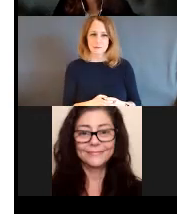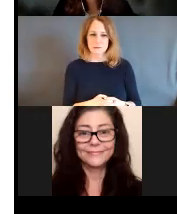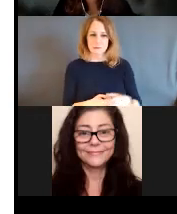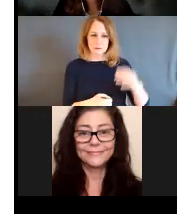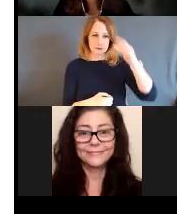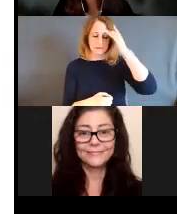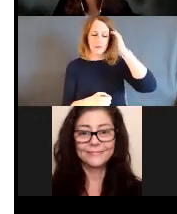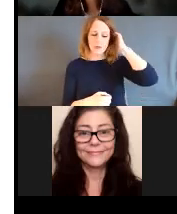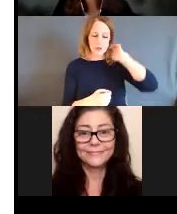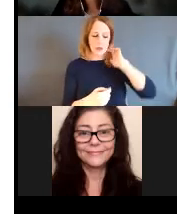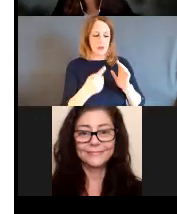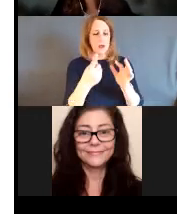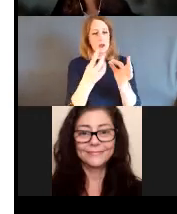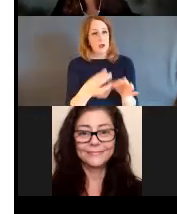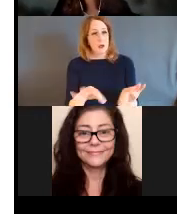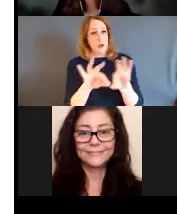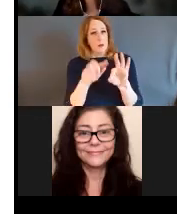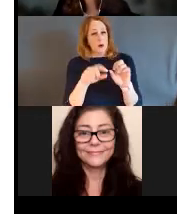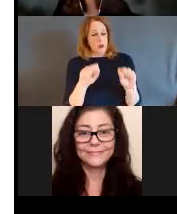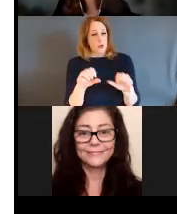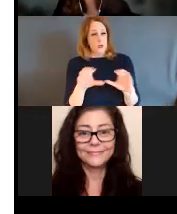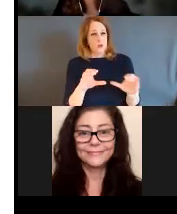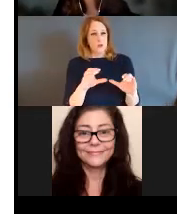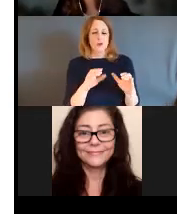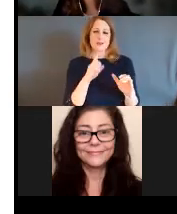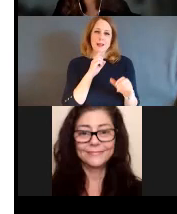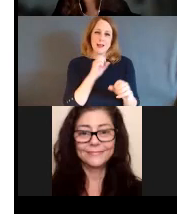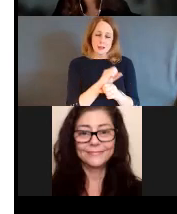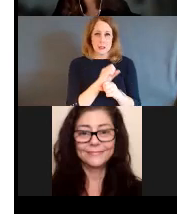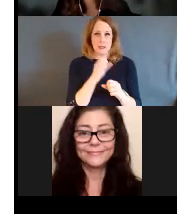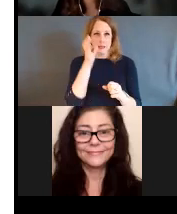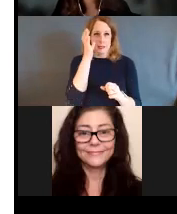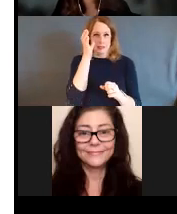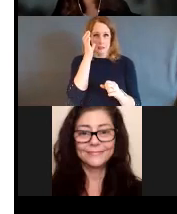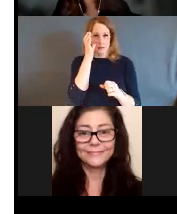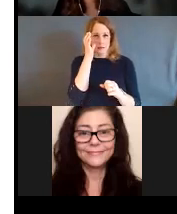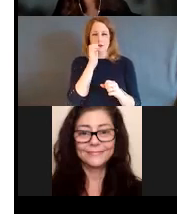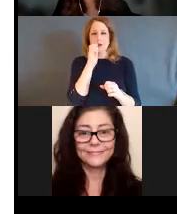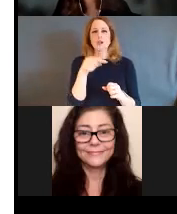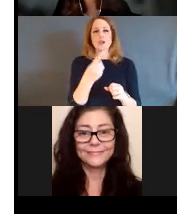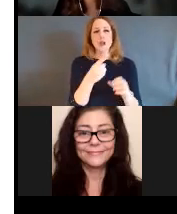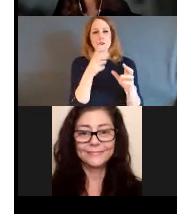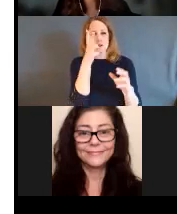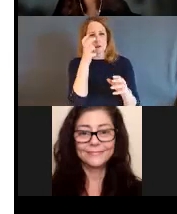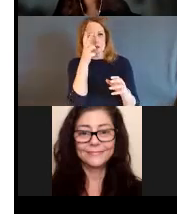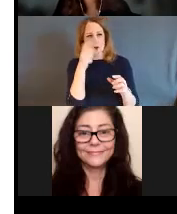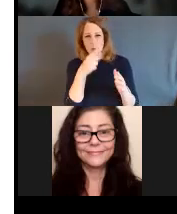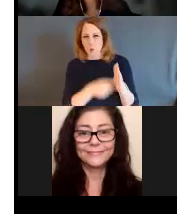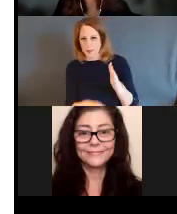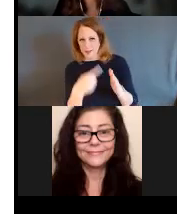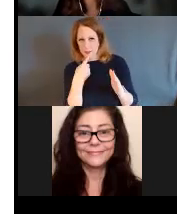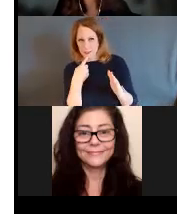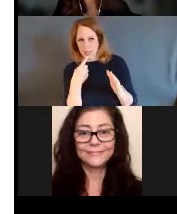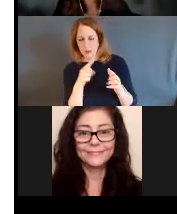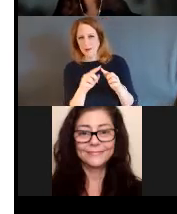one of the most important things that you can do is actively listen. So you're listening to not only what the survivor is telling you, but it's also how they're telling